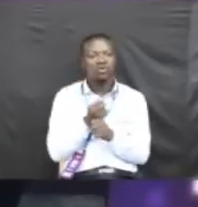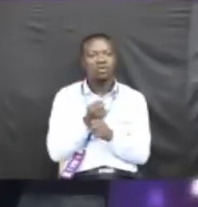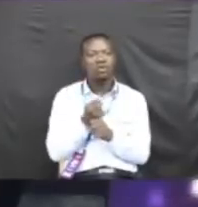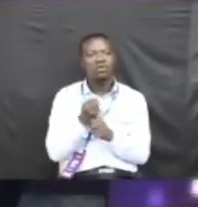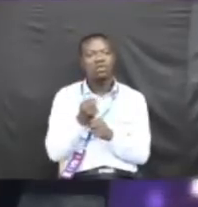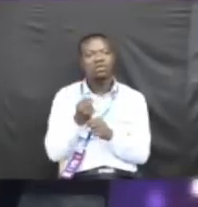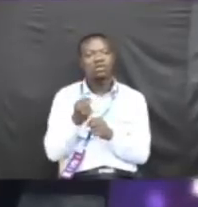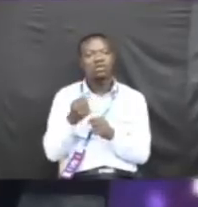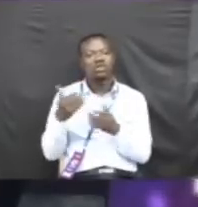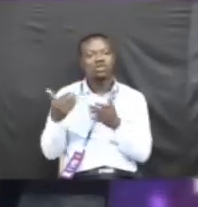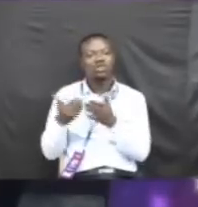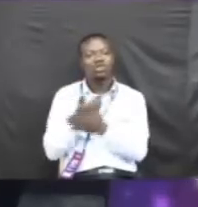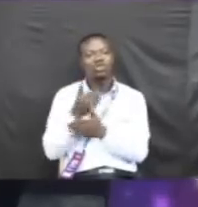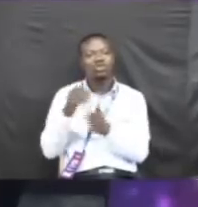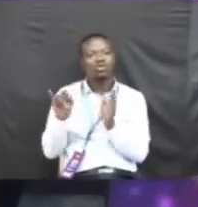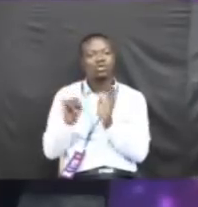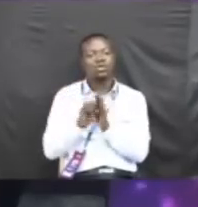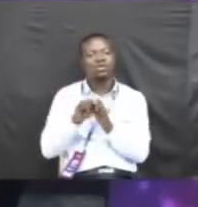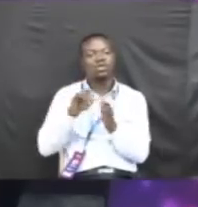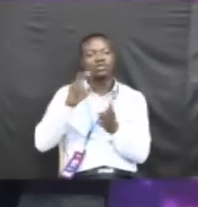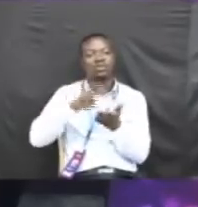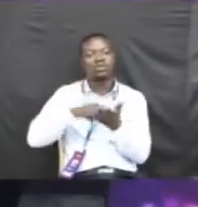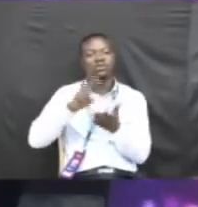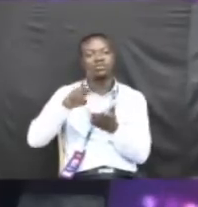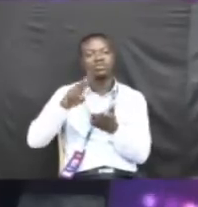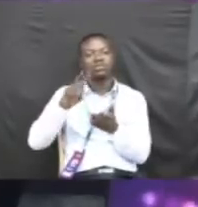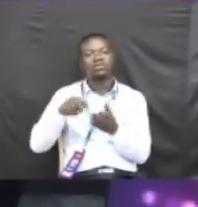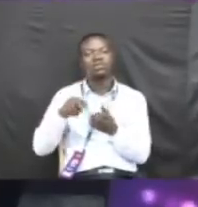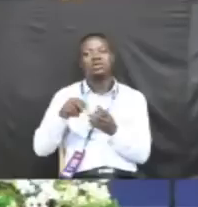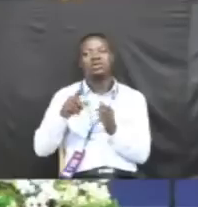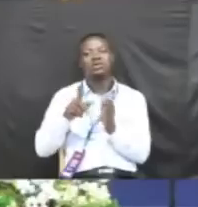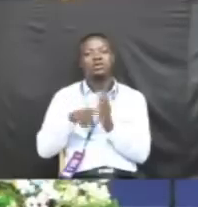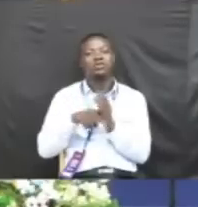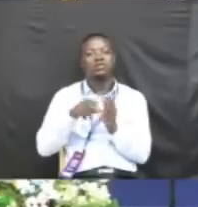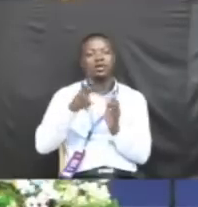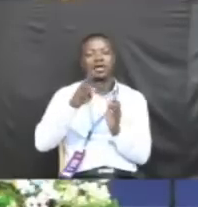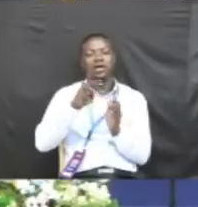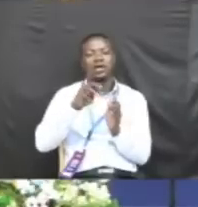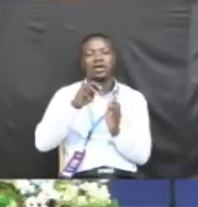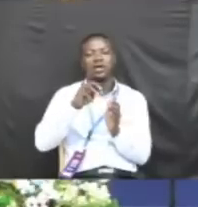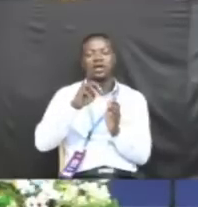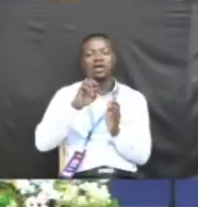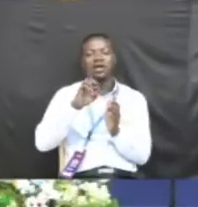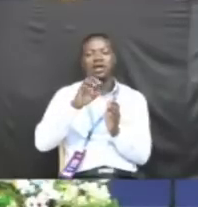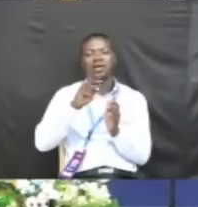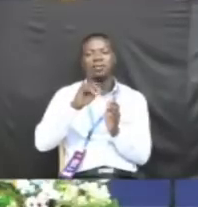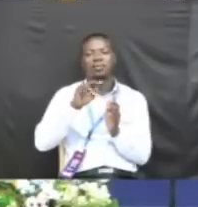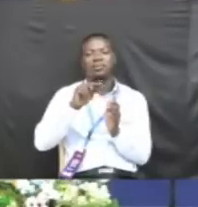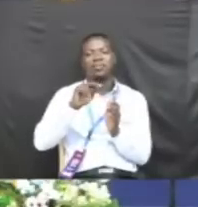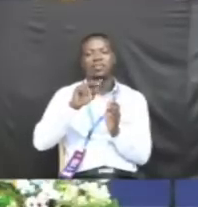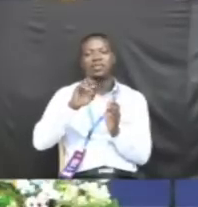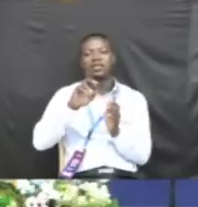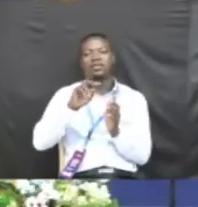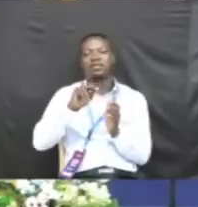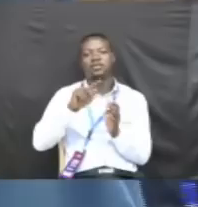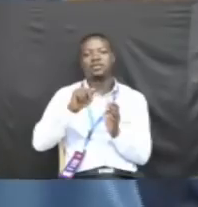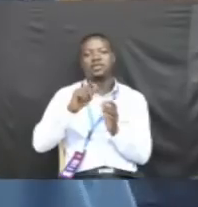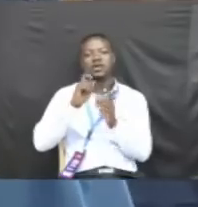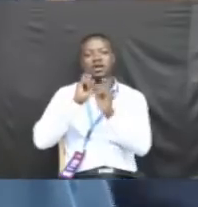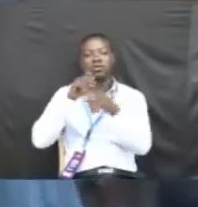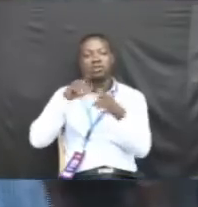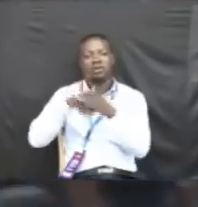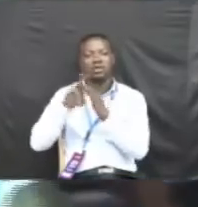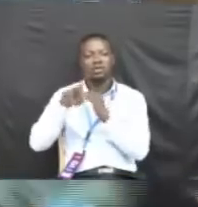year award at the 2022 maiden edition of eminent awards organized in